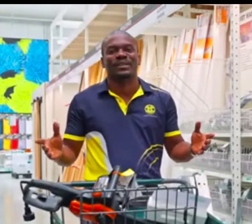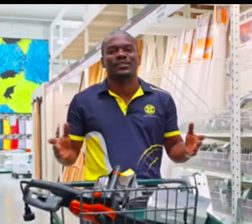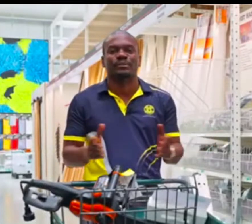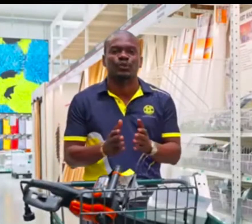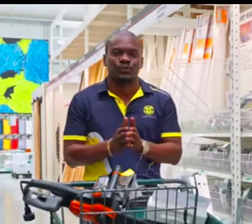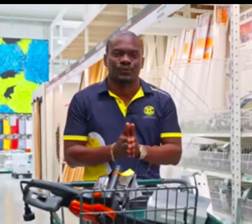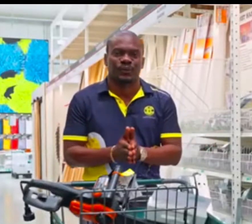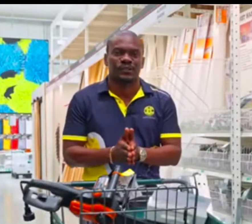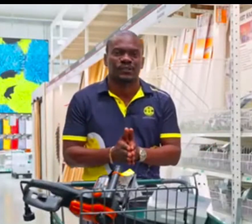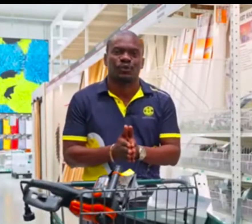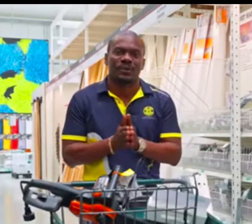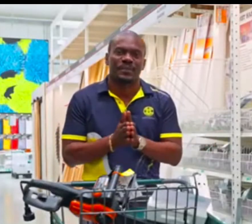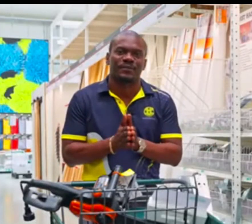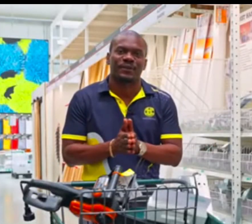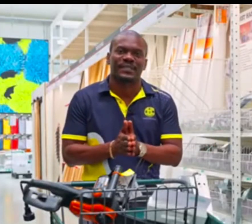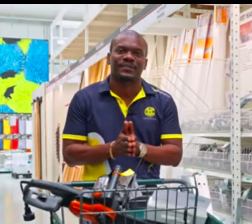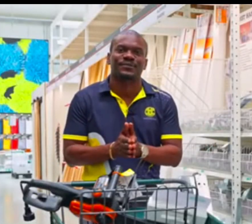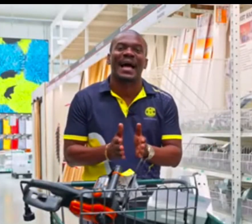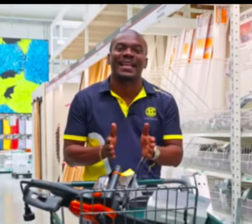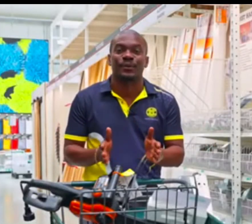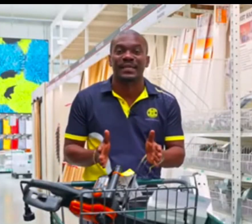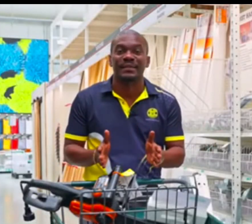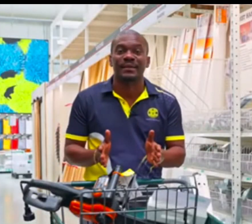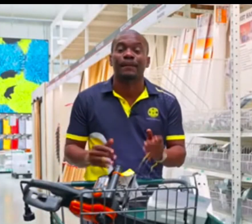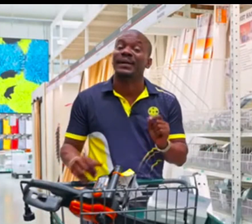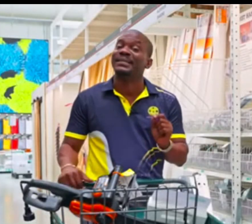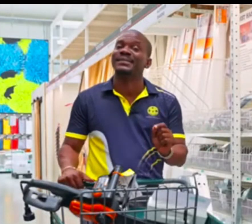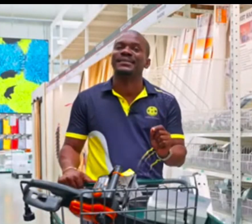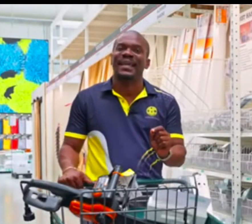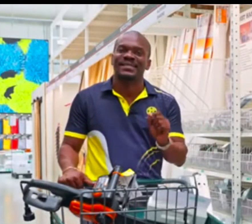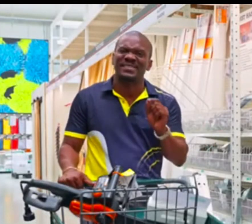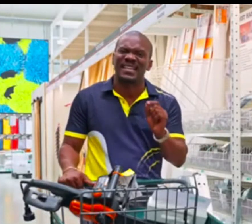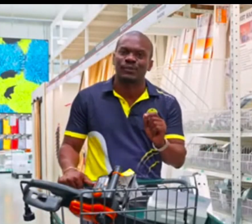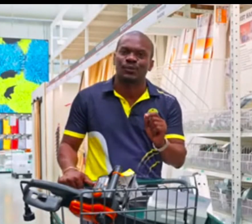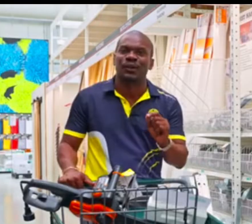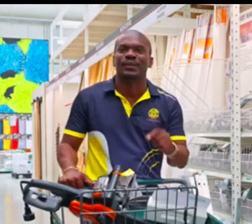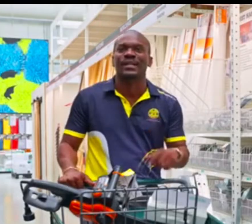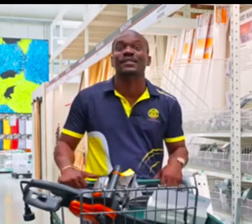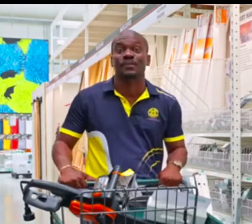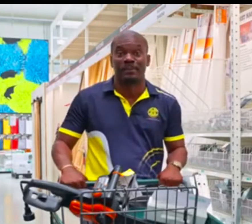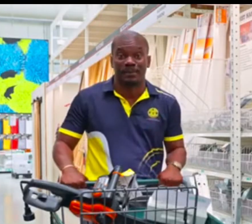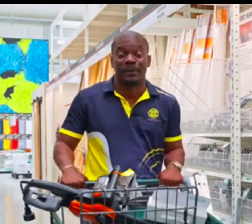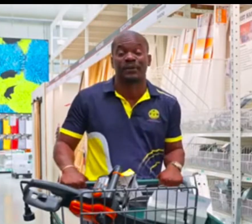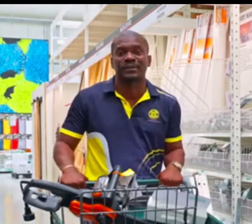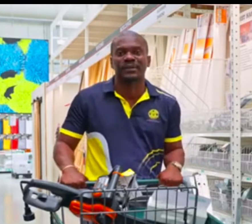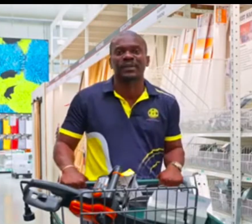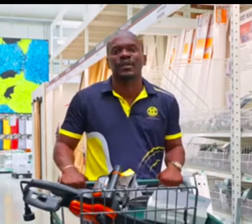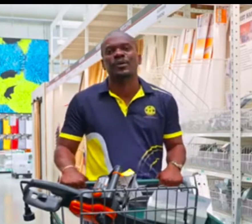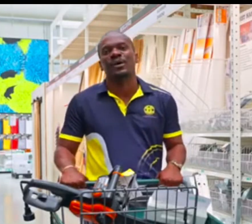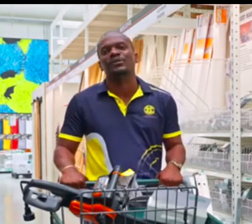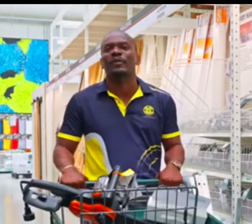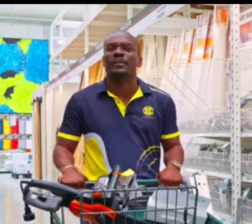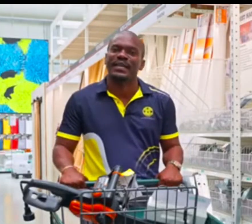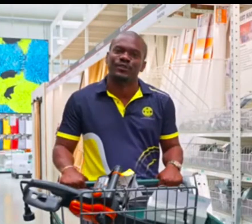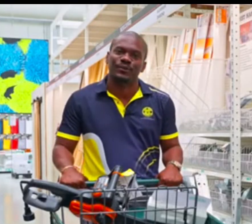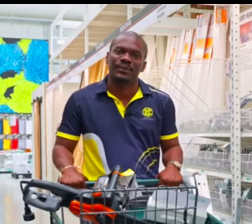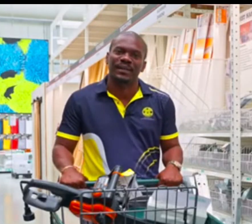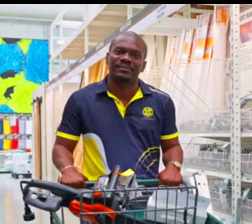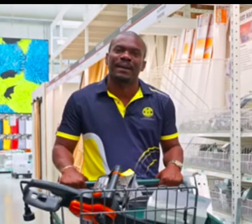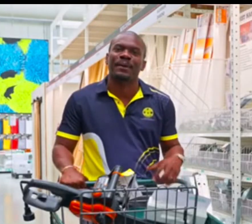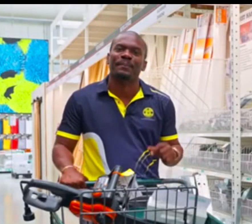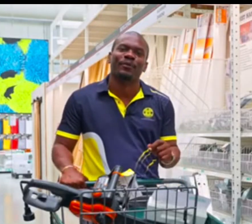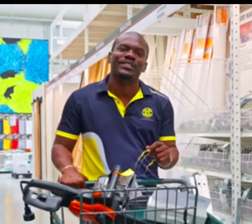hurricane season runs from June 1st to November 30th annually, but it's never too early to be prepared. We want to remind